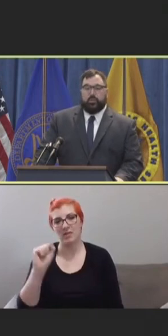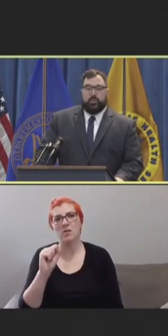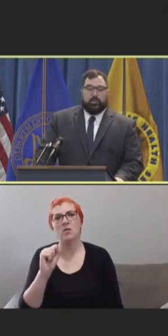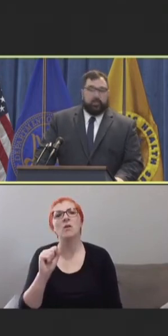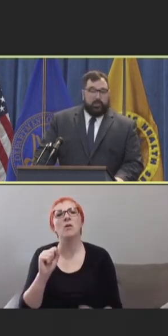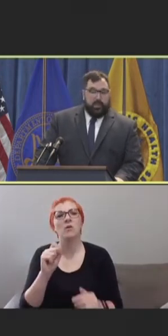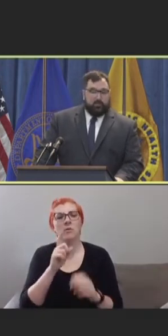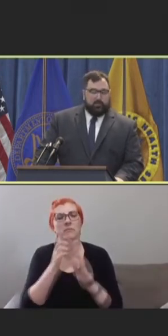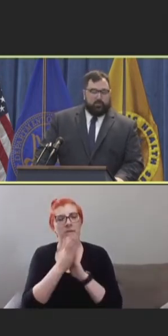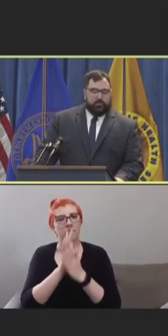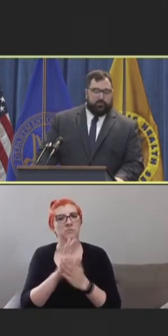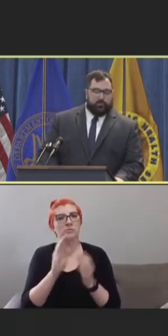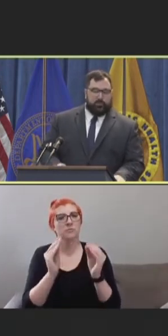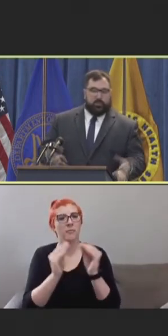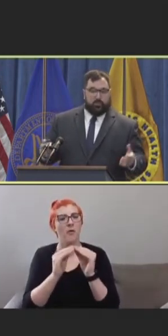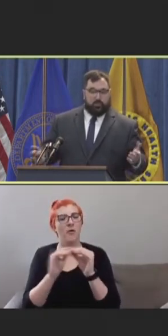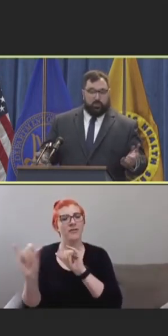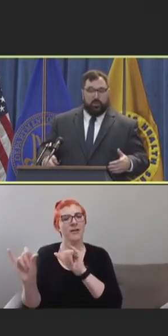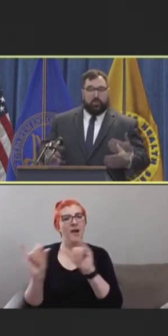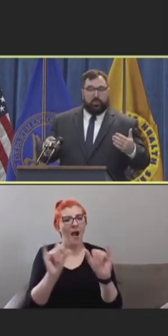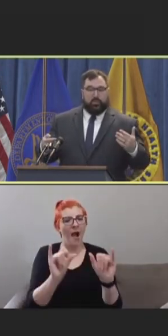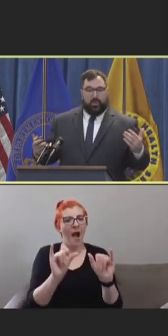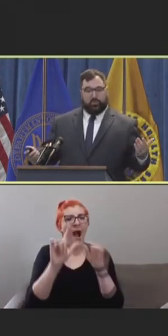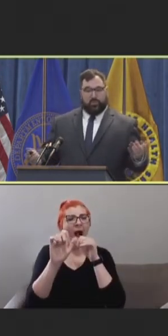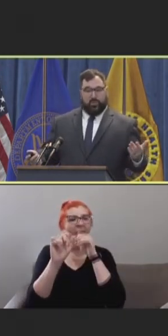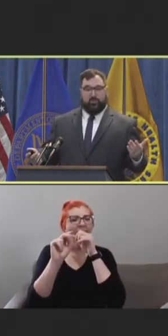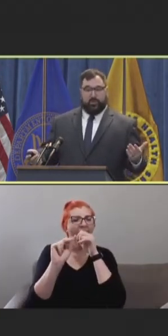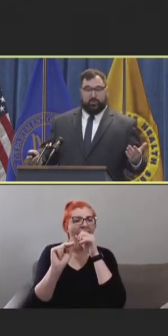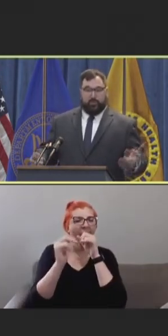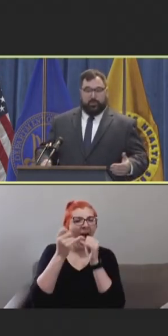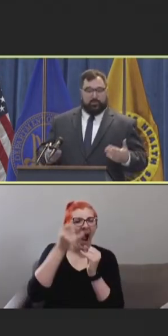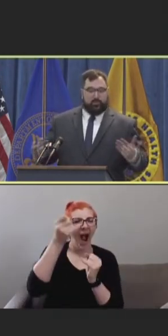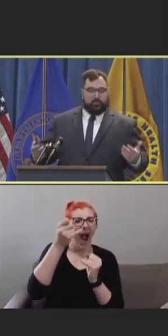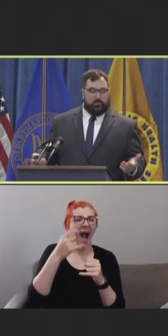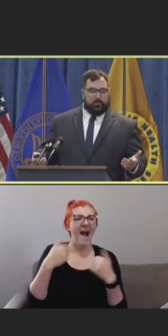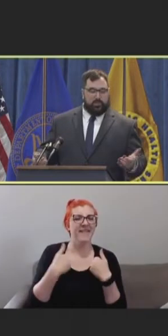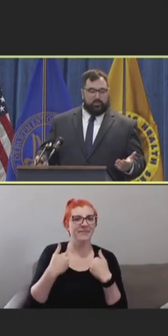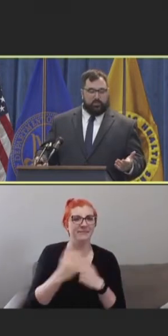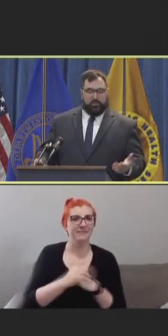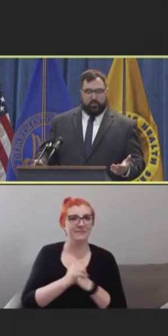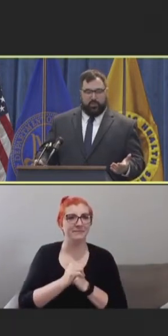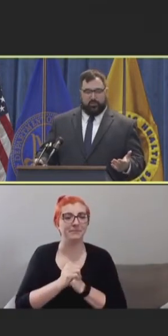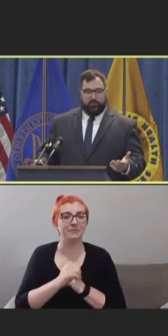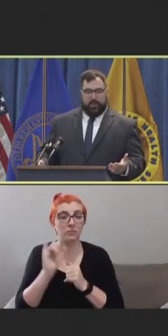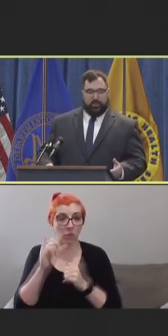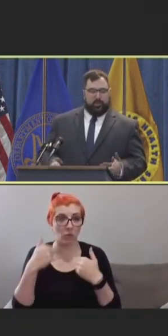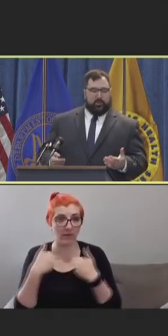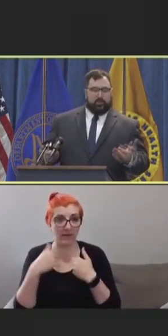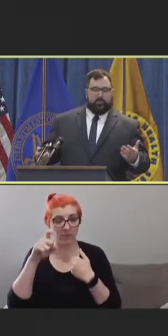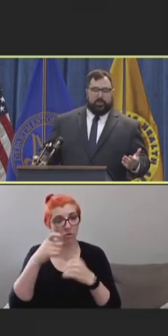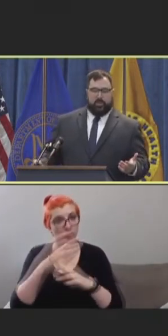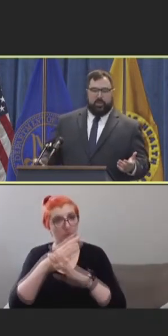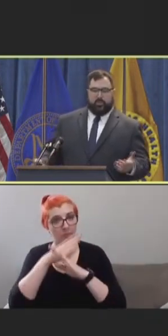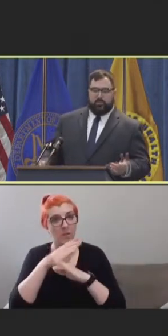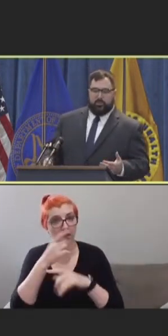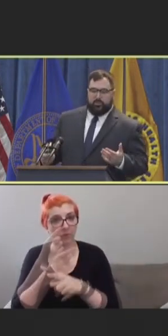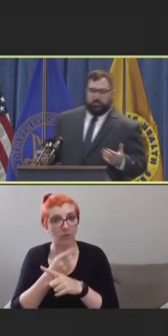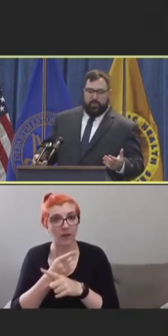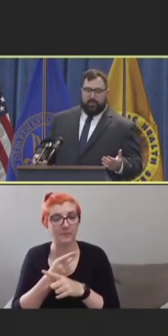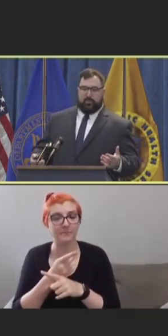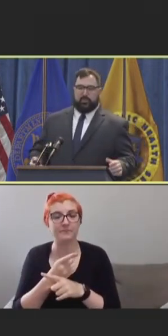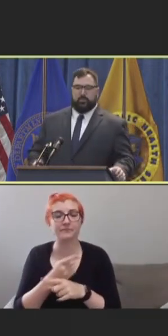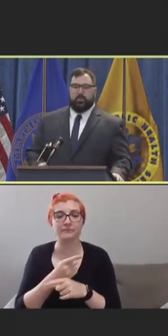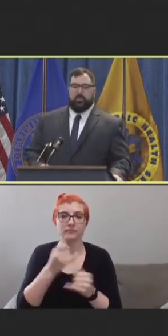to the lean animals. And so you rescue the antibody response, so those animals should be protected, right? So the lean animals,